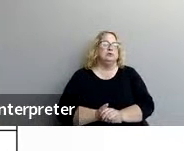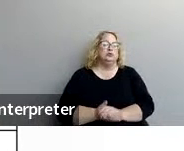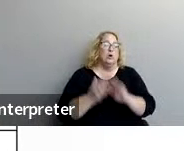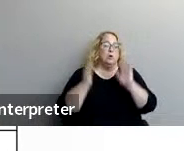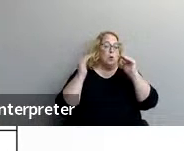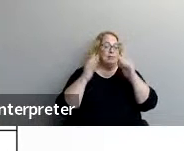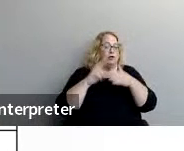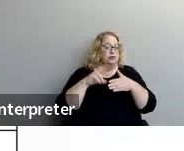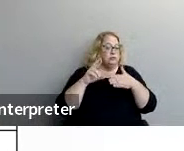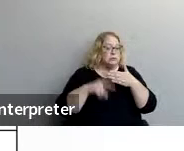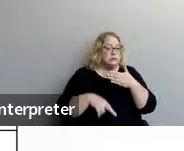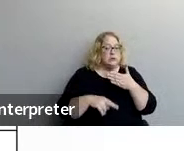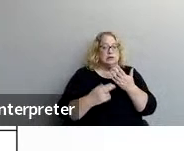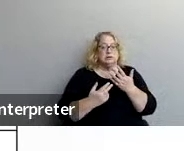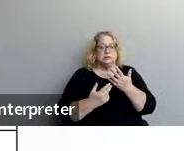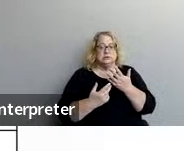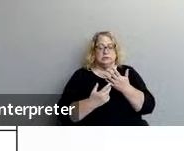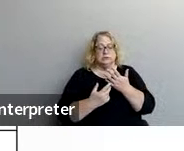and findings coming out